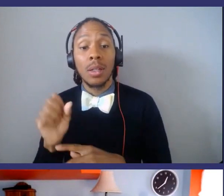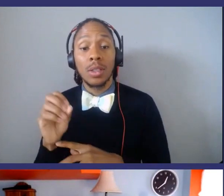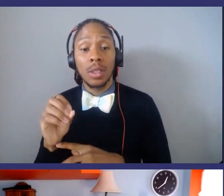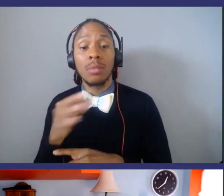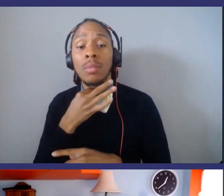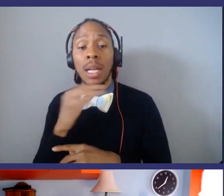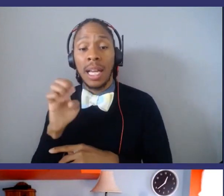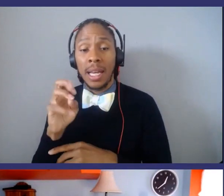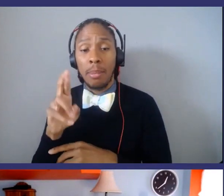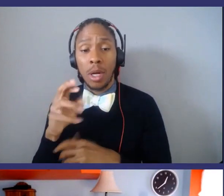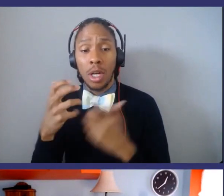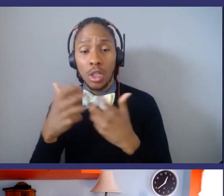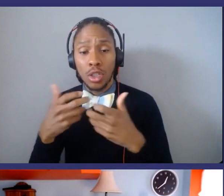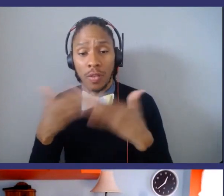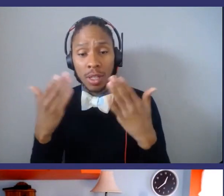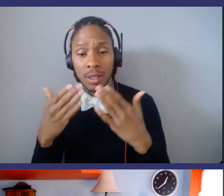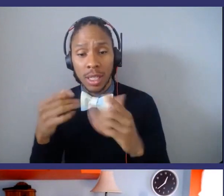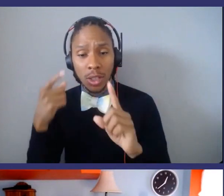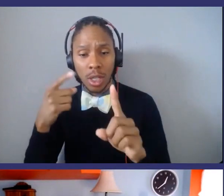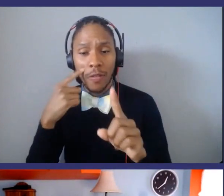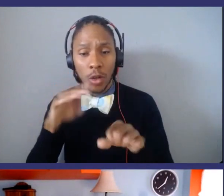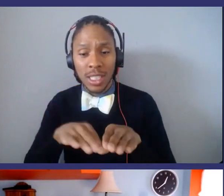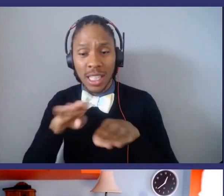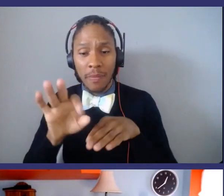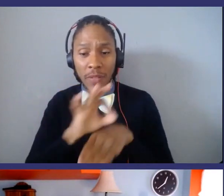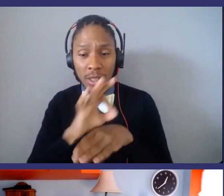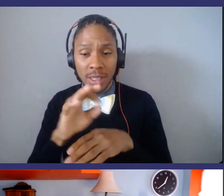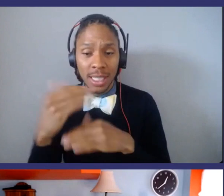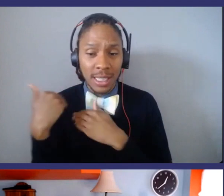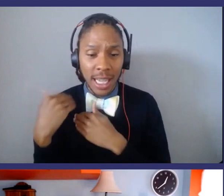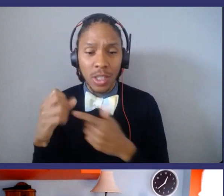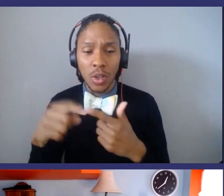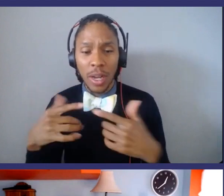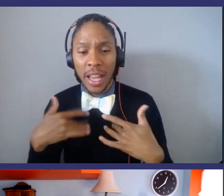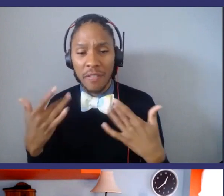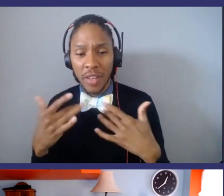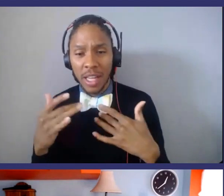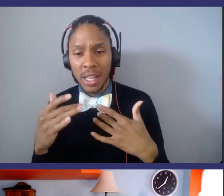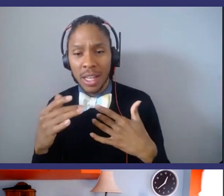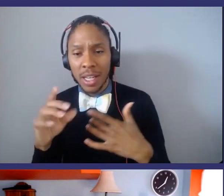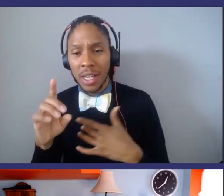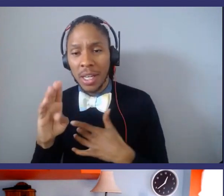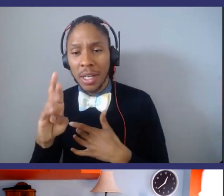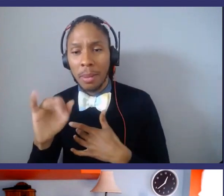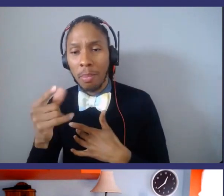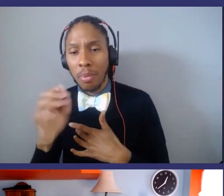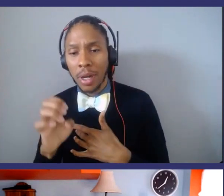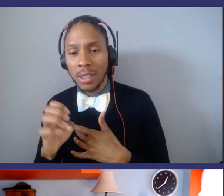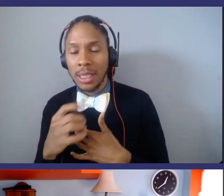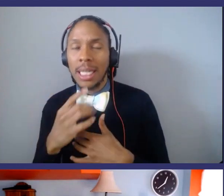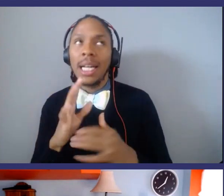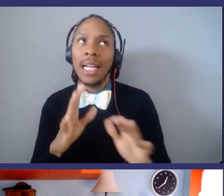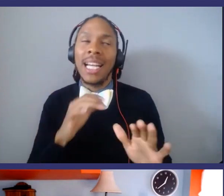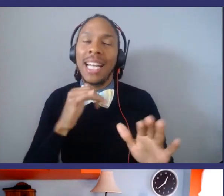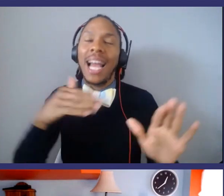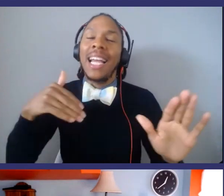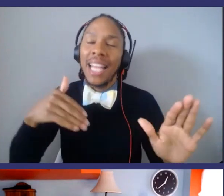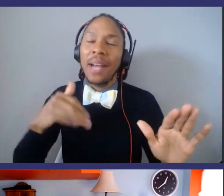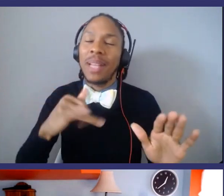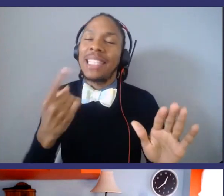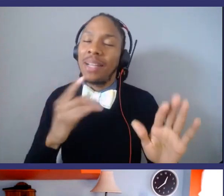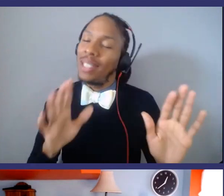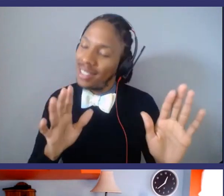EMR serverless a target for step functions tasks or event bridge? I will say not yet, but that's certainly something